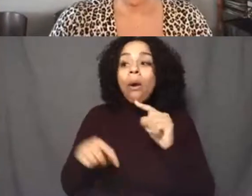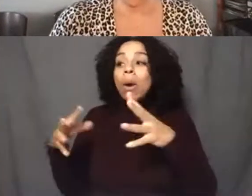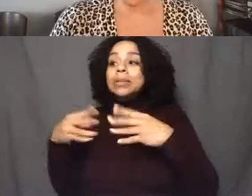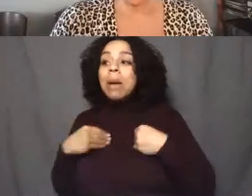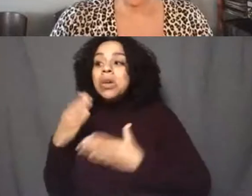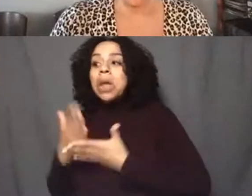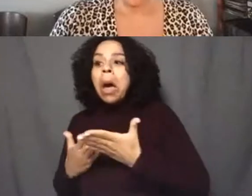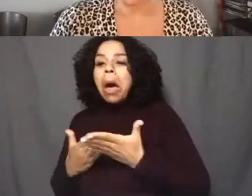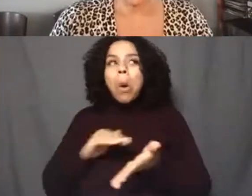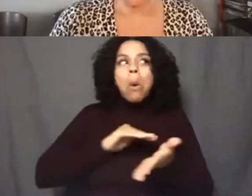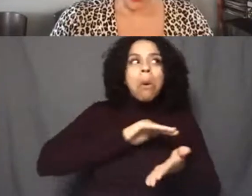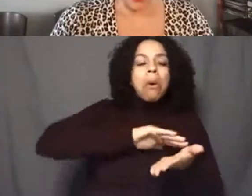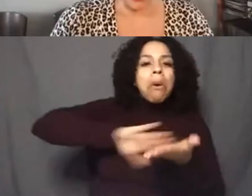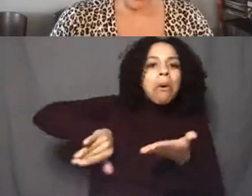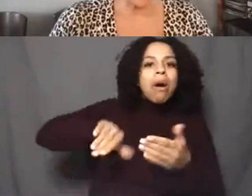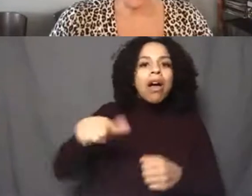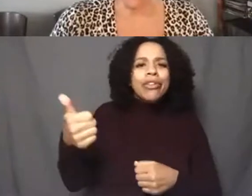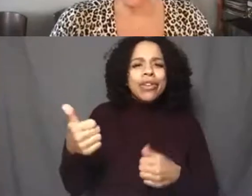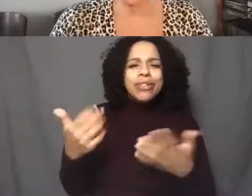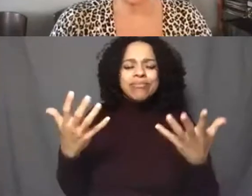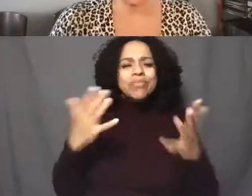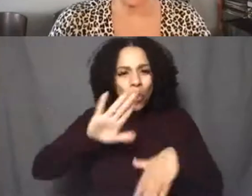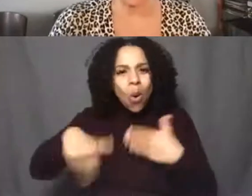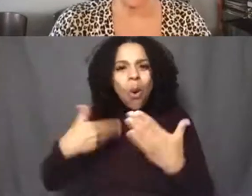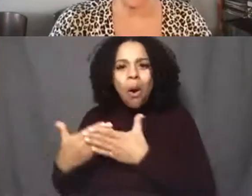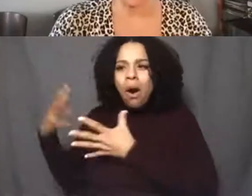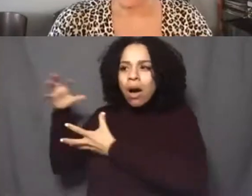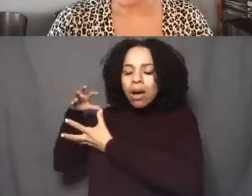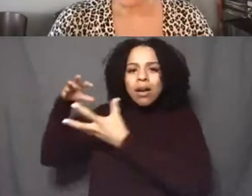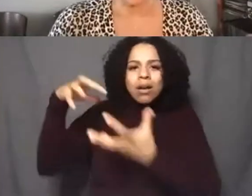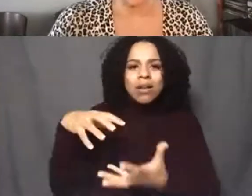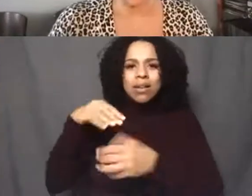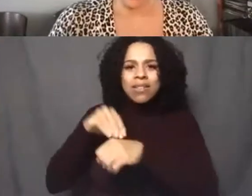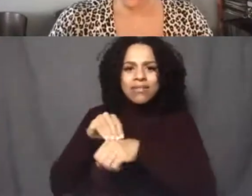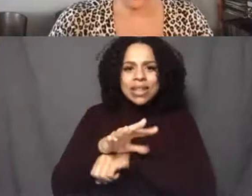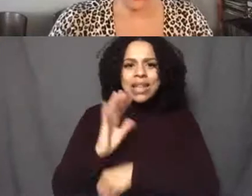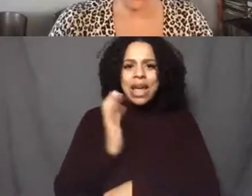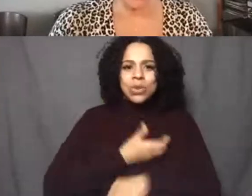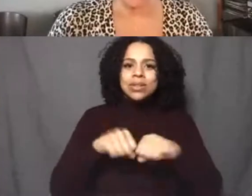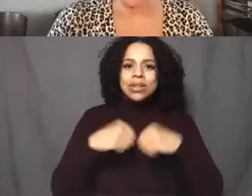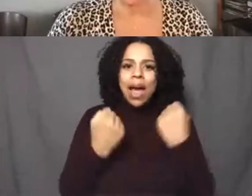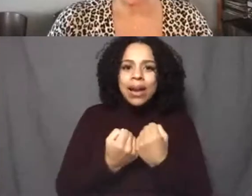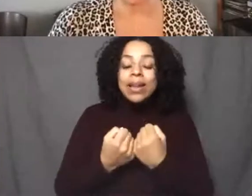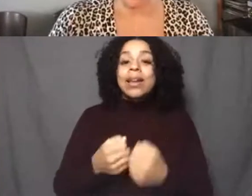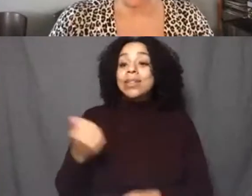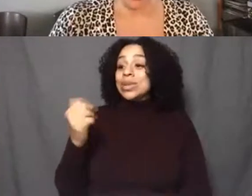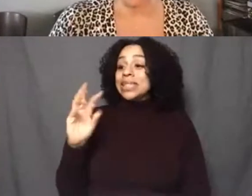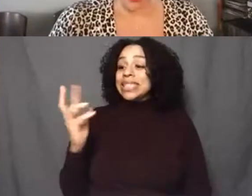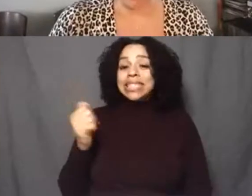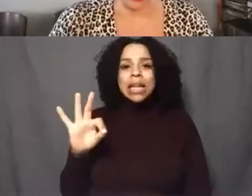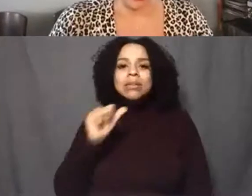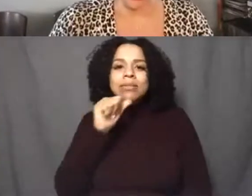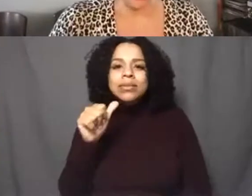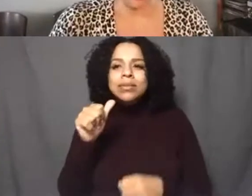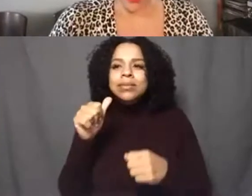history that we've all been taught doesn't explain the insurrection on January 6th. It doesn't explain George Floyd. It doesn't explain why